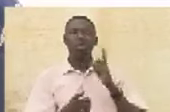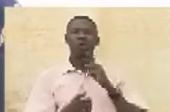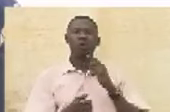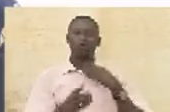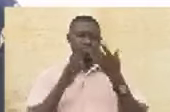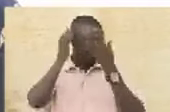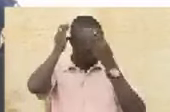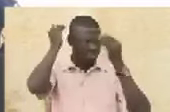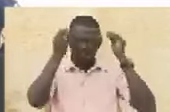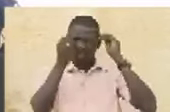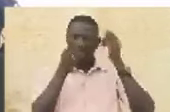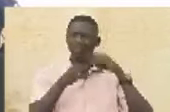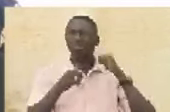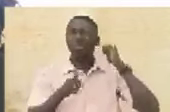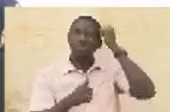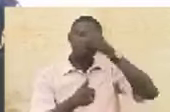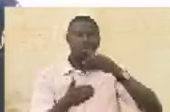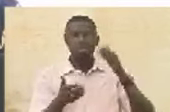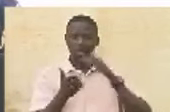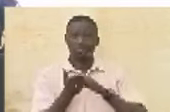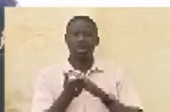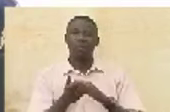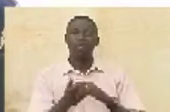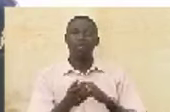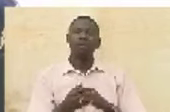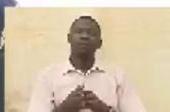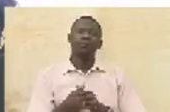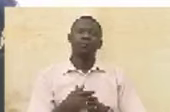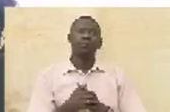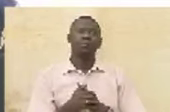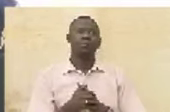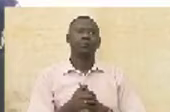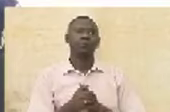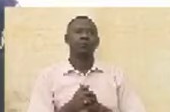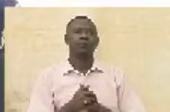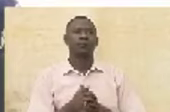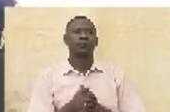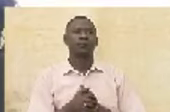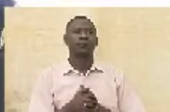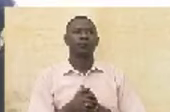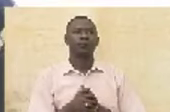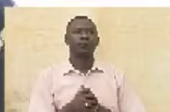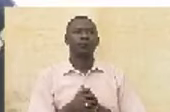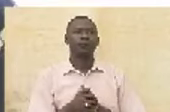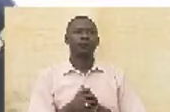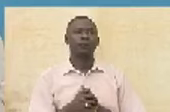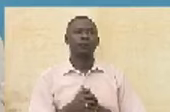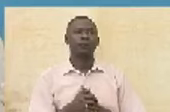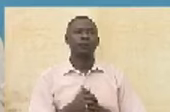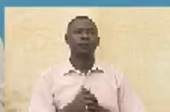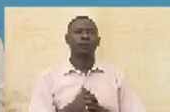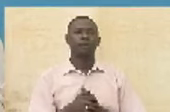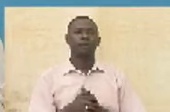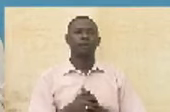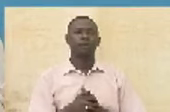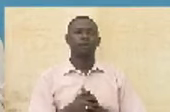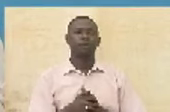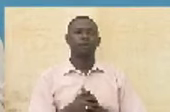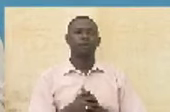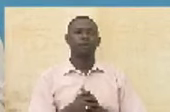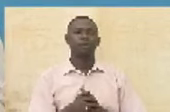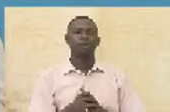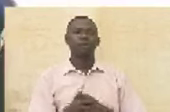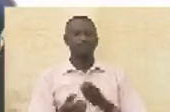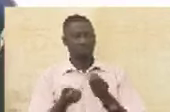da ya fo jango ni nyin ni ta fo nyin boro nyin ming ibuka kalamu da membe ke rife fo samo. Can you tell us what